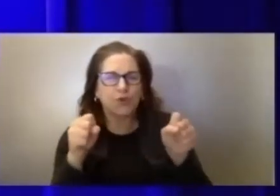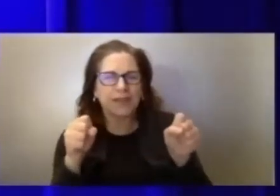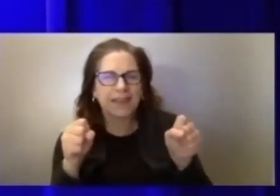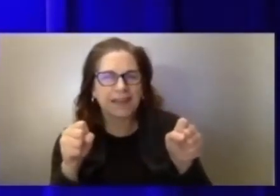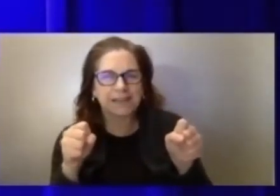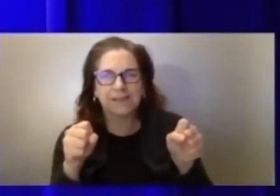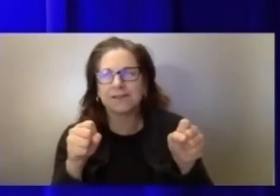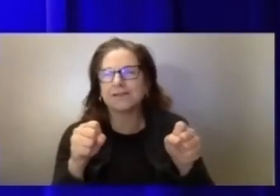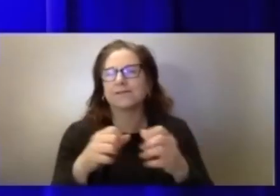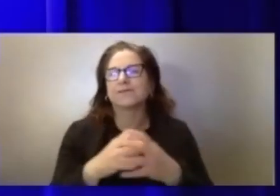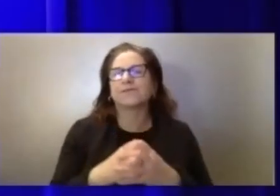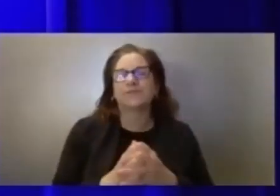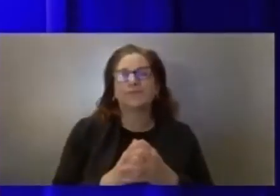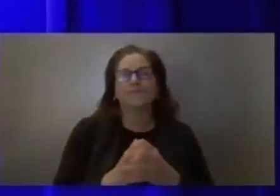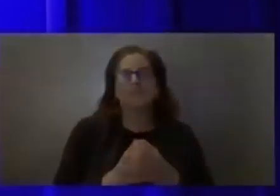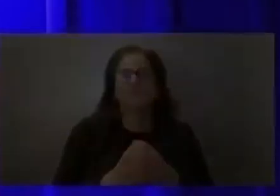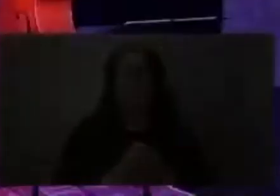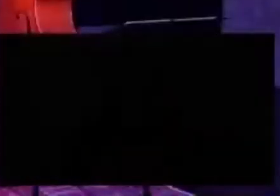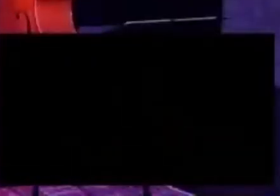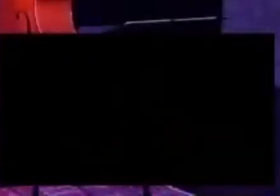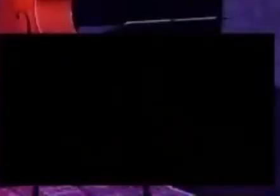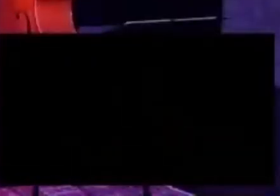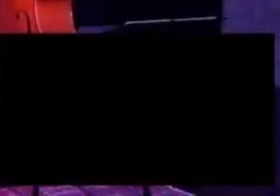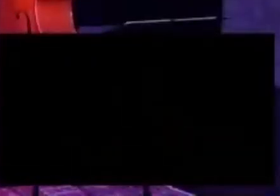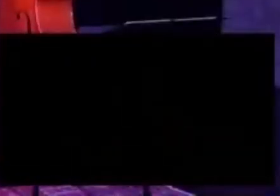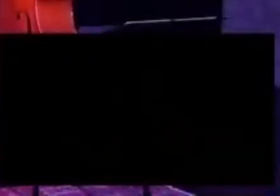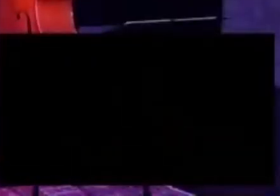Shape to Brokenness.